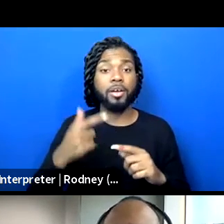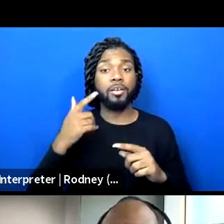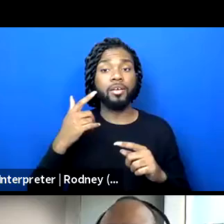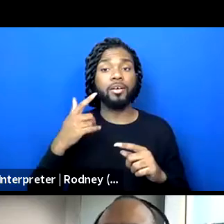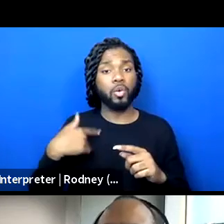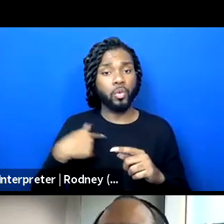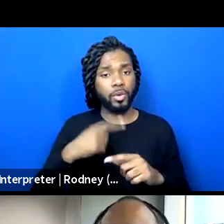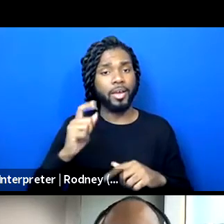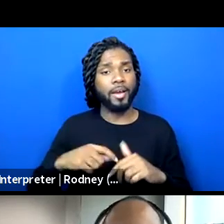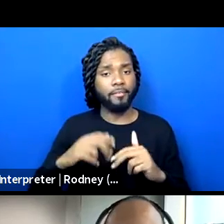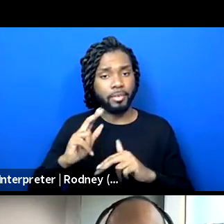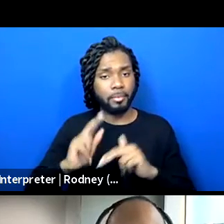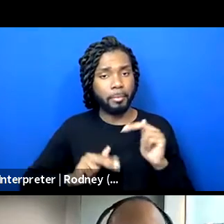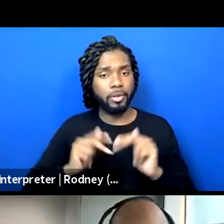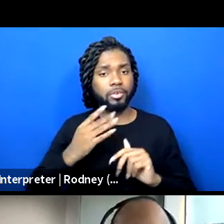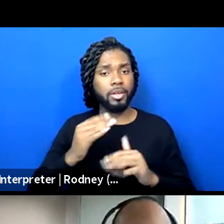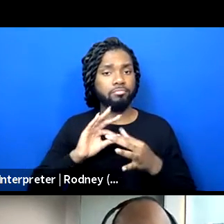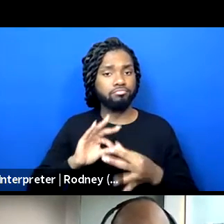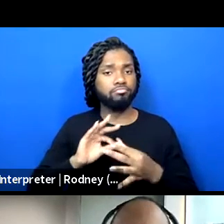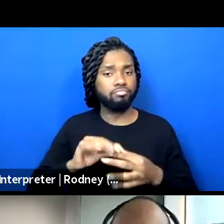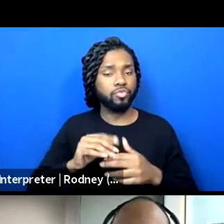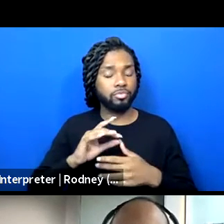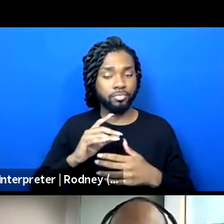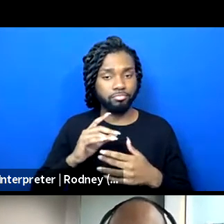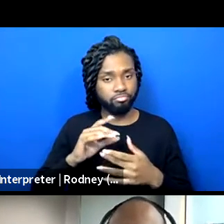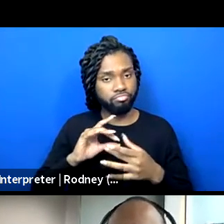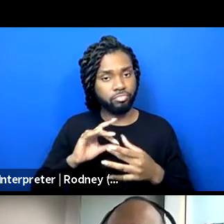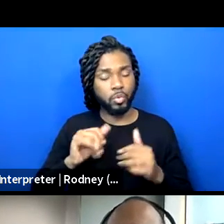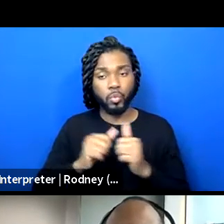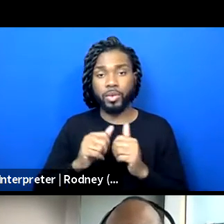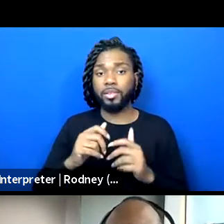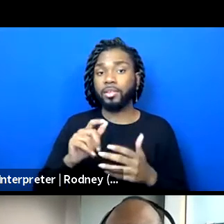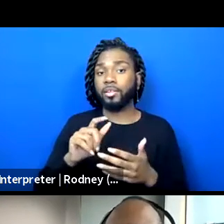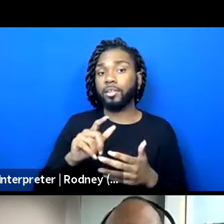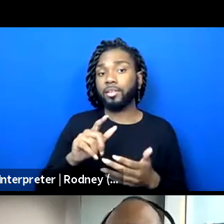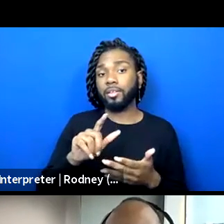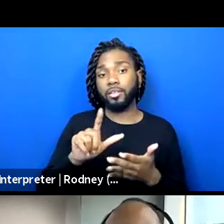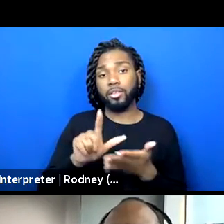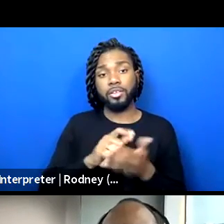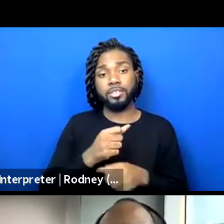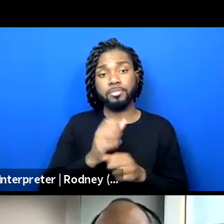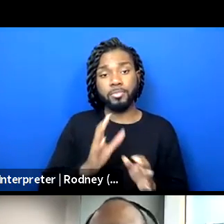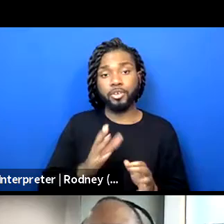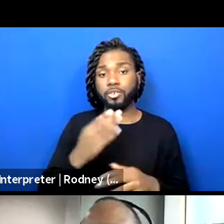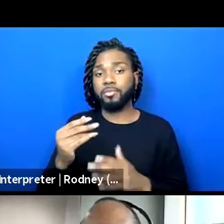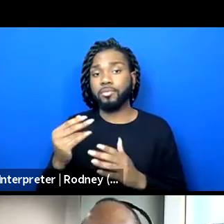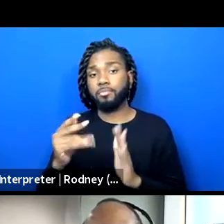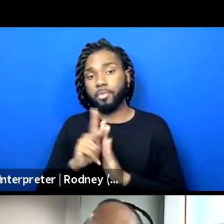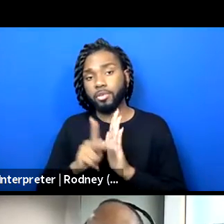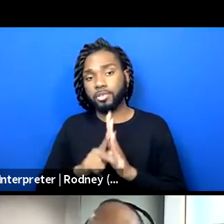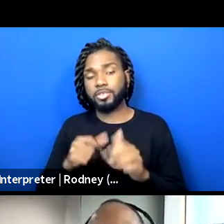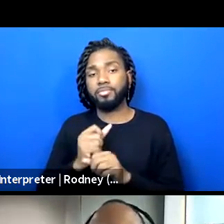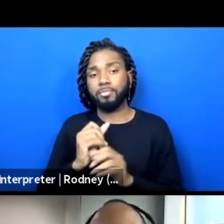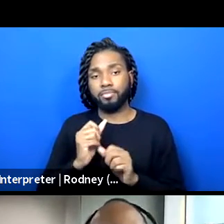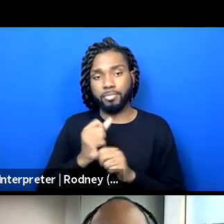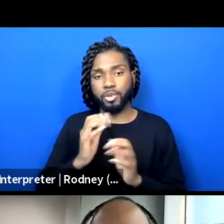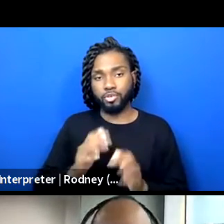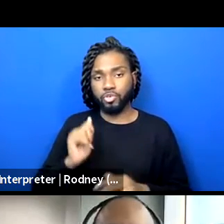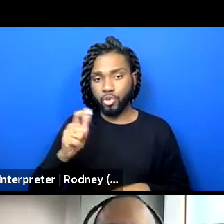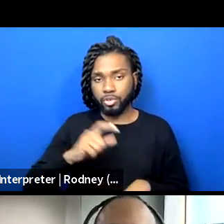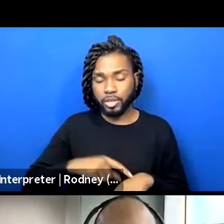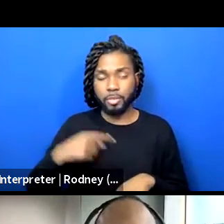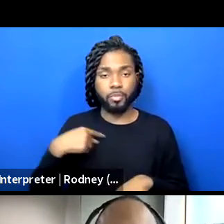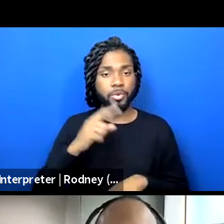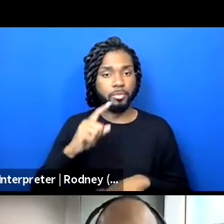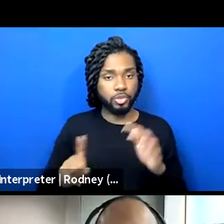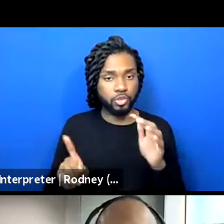build and maintain relationships with these legislators and policymakers all the time. We must know what's going on. We must show up and put our names